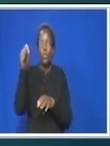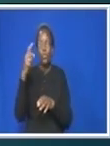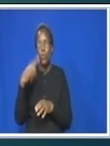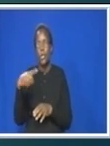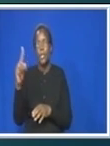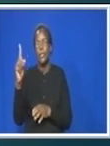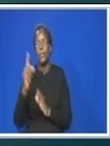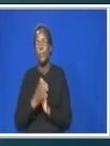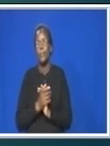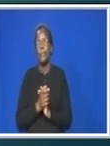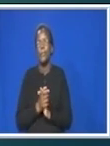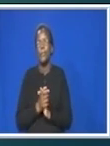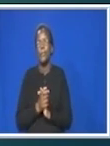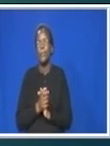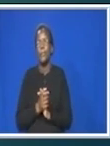correctly.